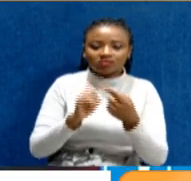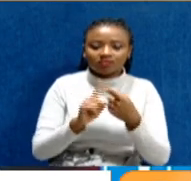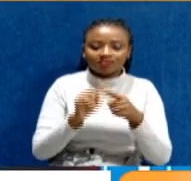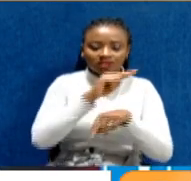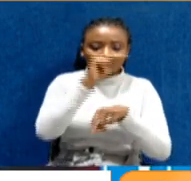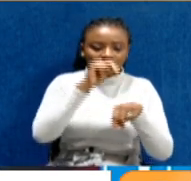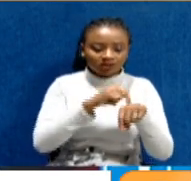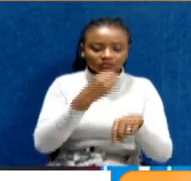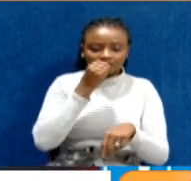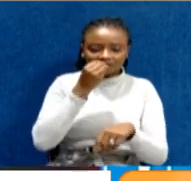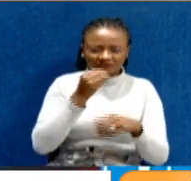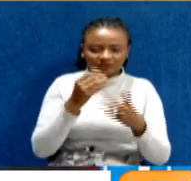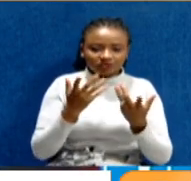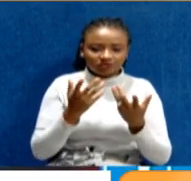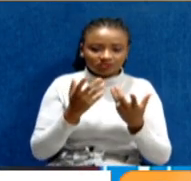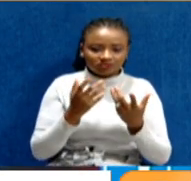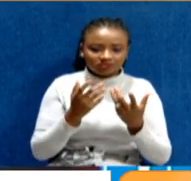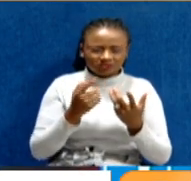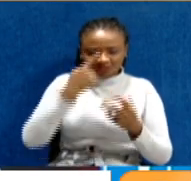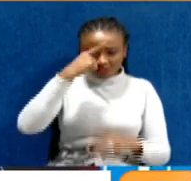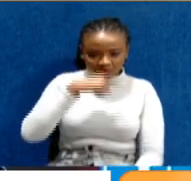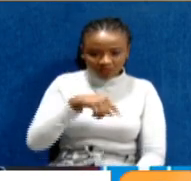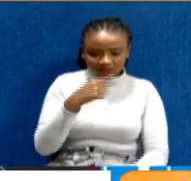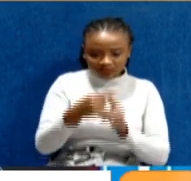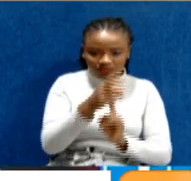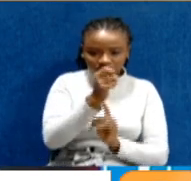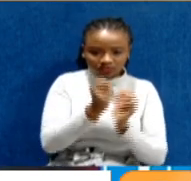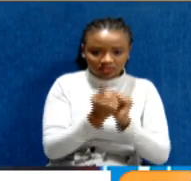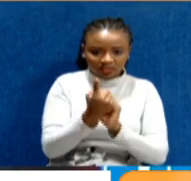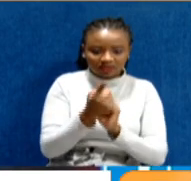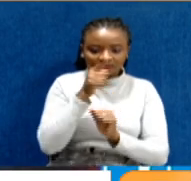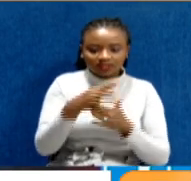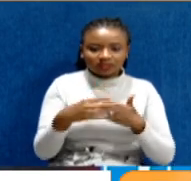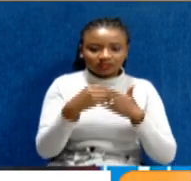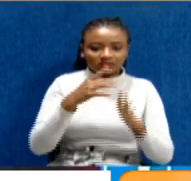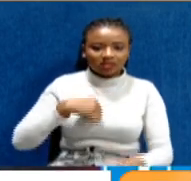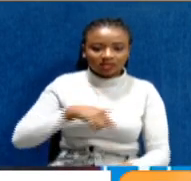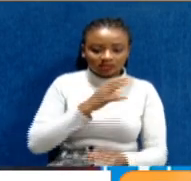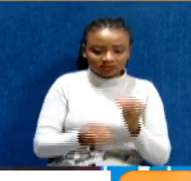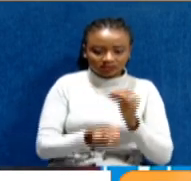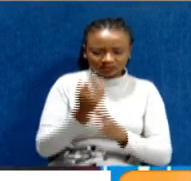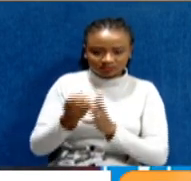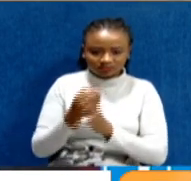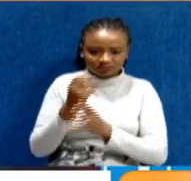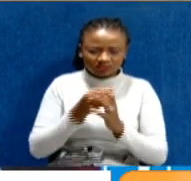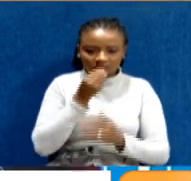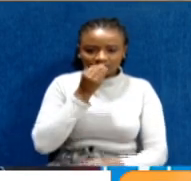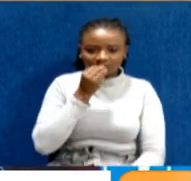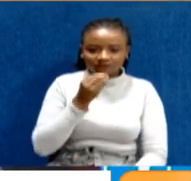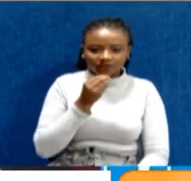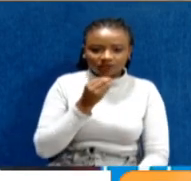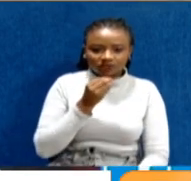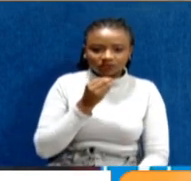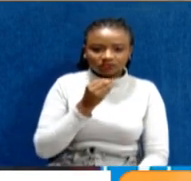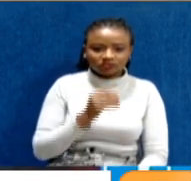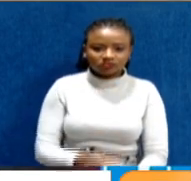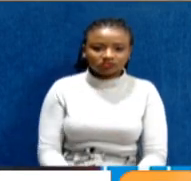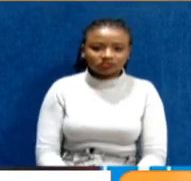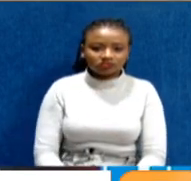Food and Nutritional Policy of 2011 that guides us in terms of production of